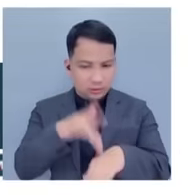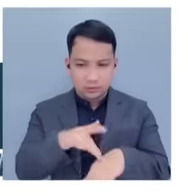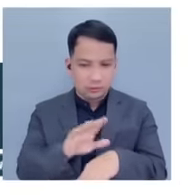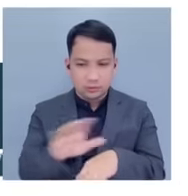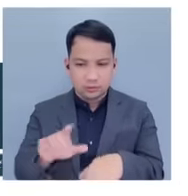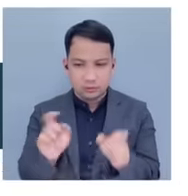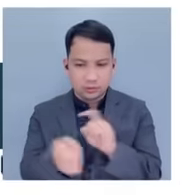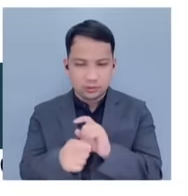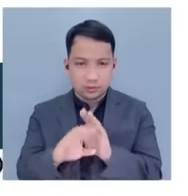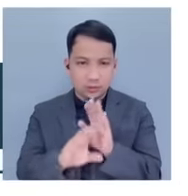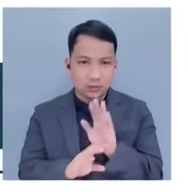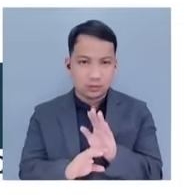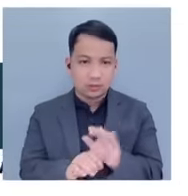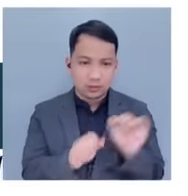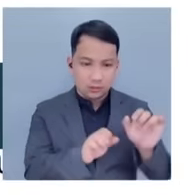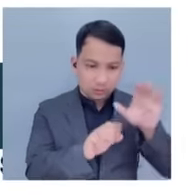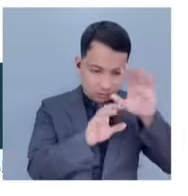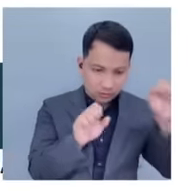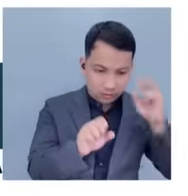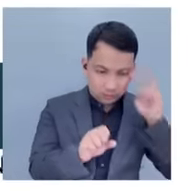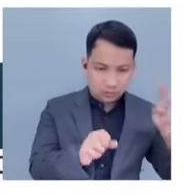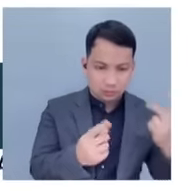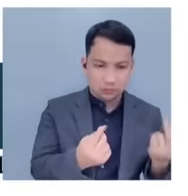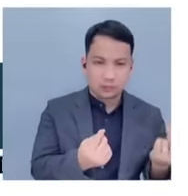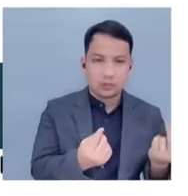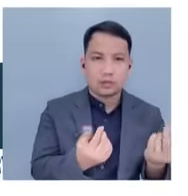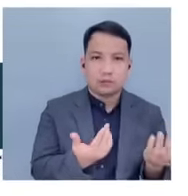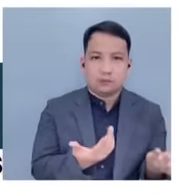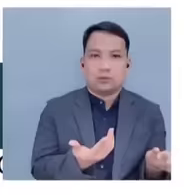current administration doing is,